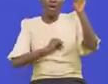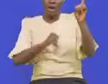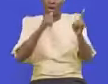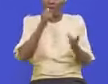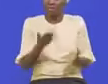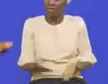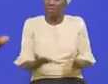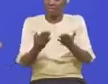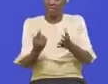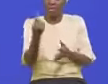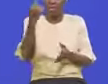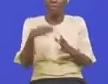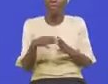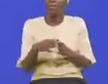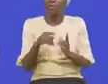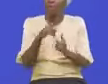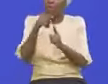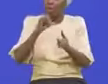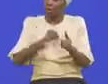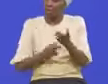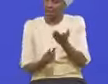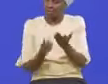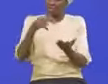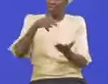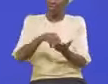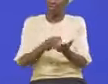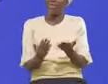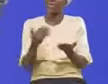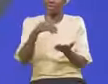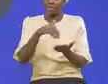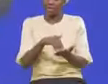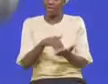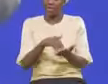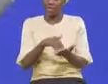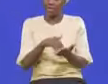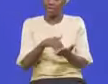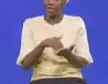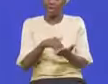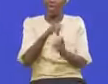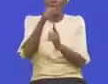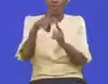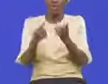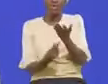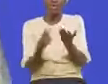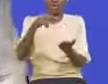Ebena no kom ɖe dzia. Ne me fɔ ɖe tsitre tsɔ me wuko domea.